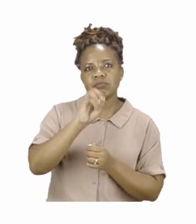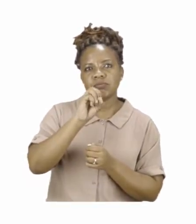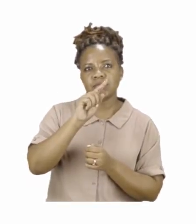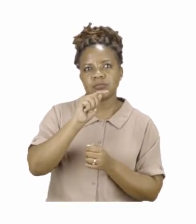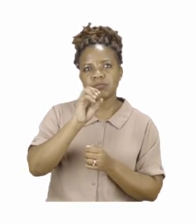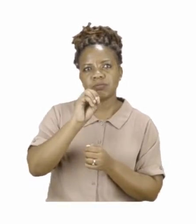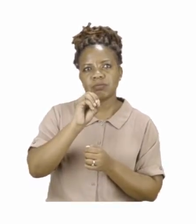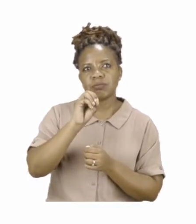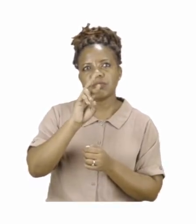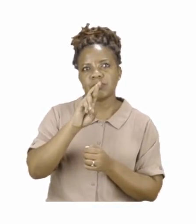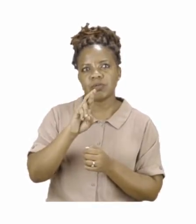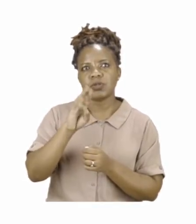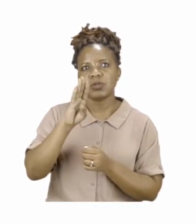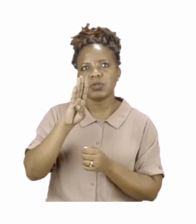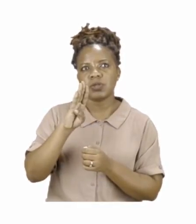motorbike,